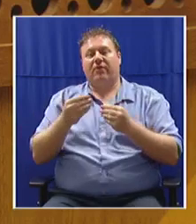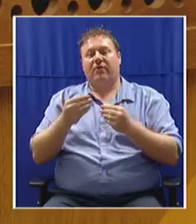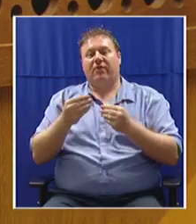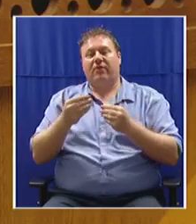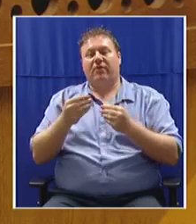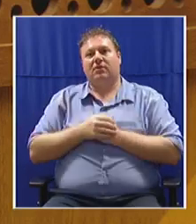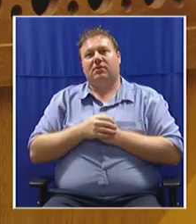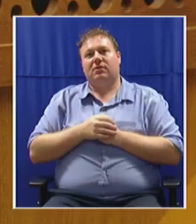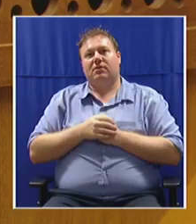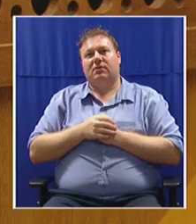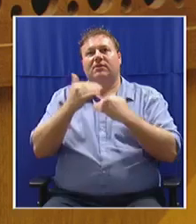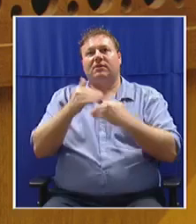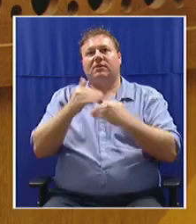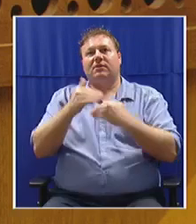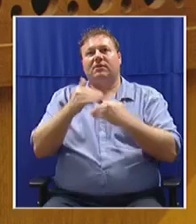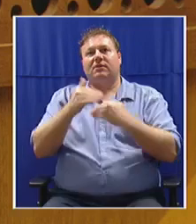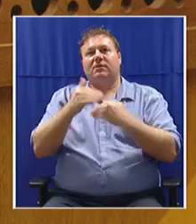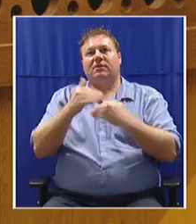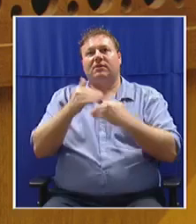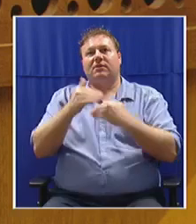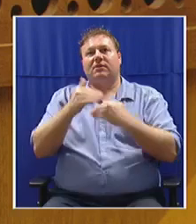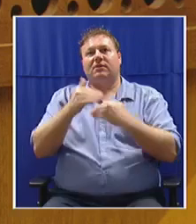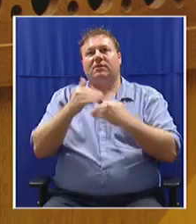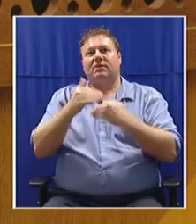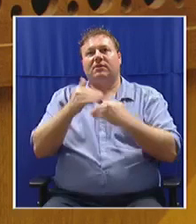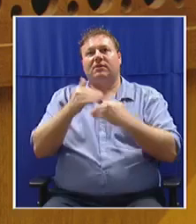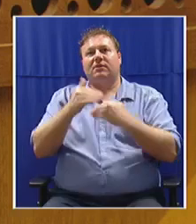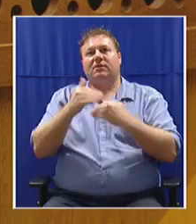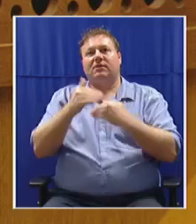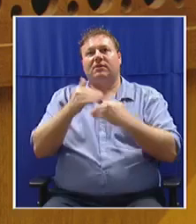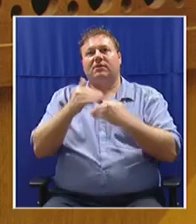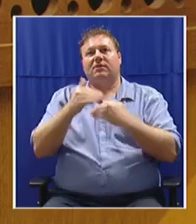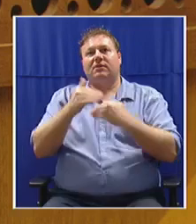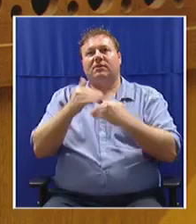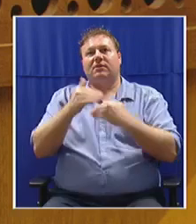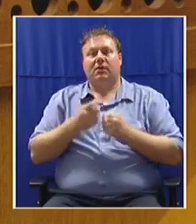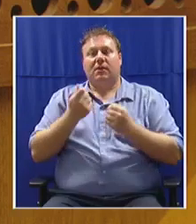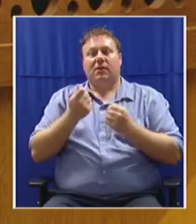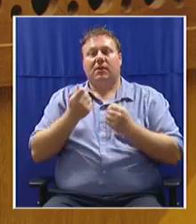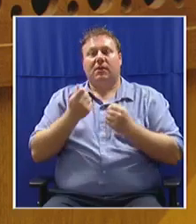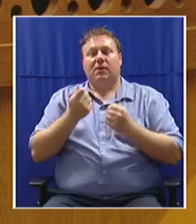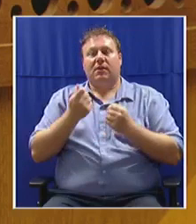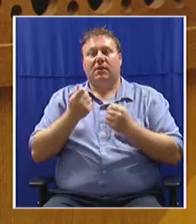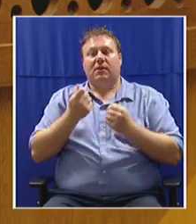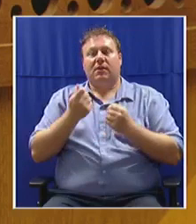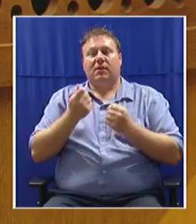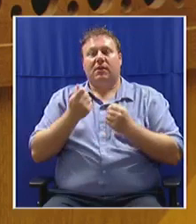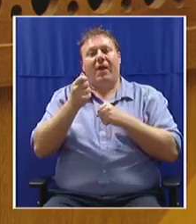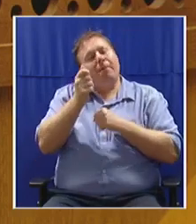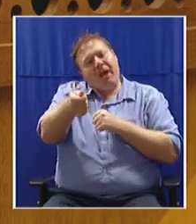Section 25 of our Constitution allows for expropriation of land with reasonable compensation where it's deemed fit in the